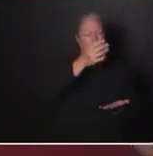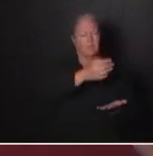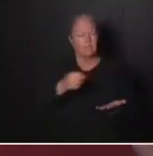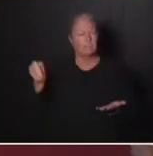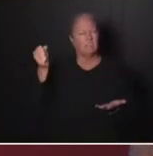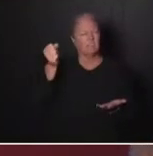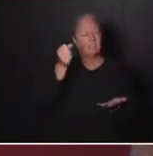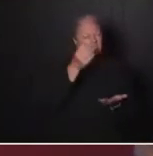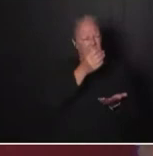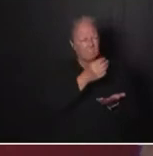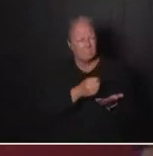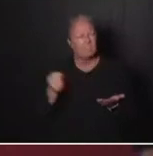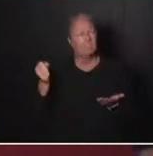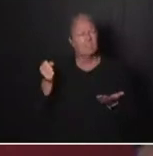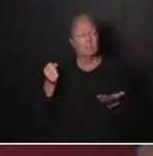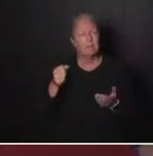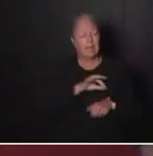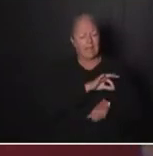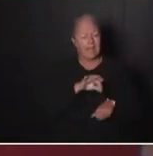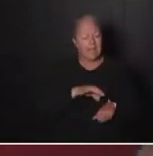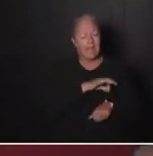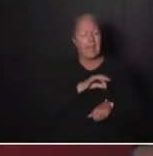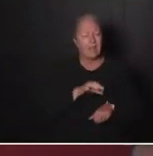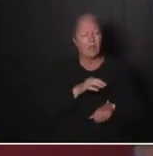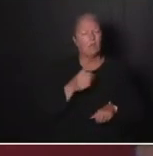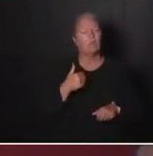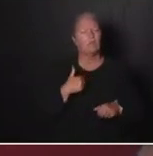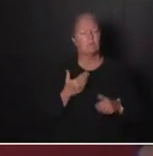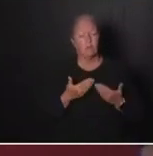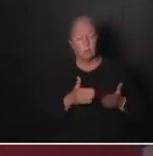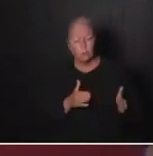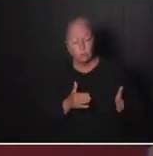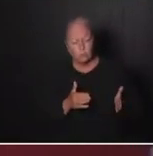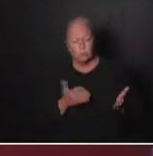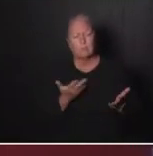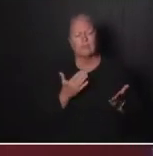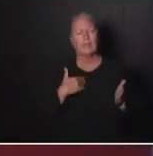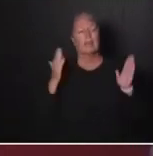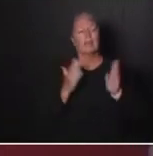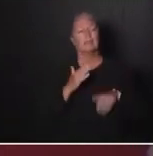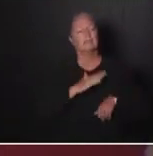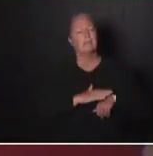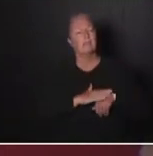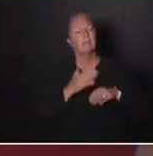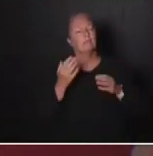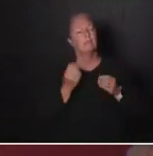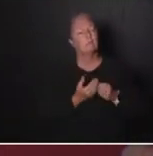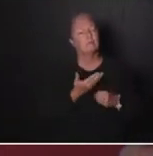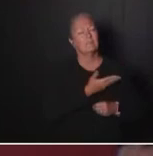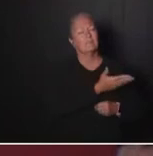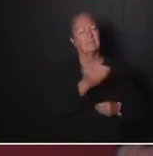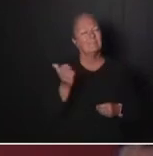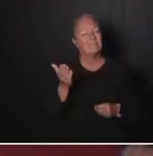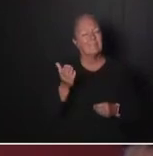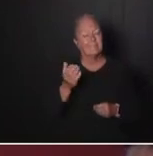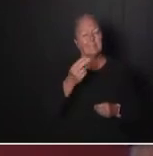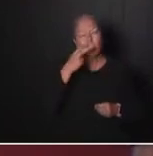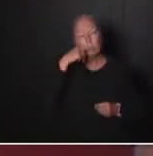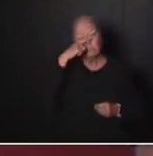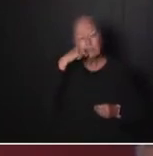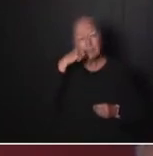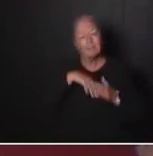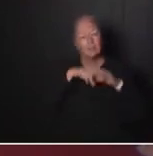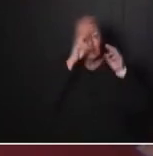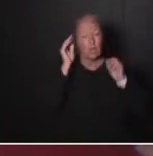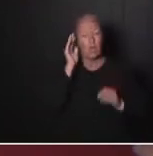lost. We lose time with our residents. The unions have done a big survey, and the survey